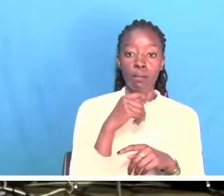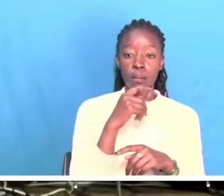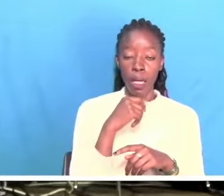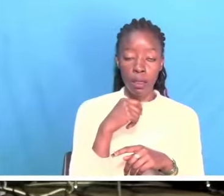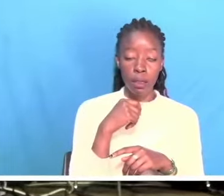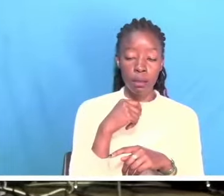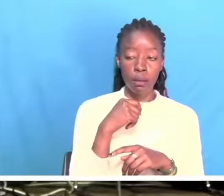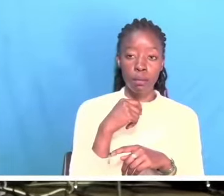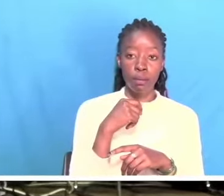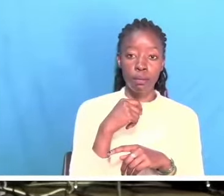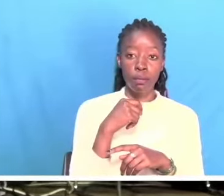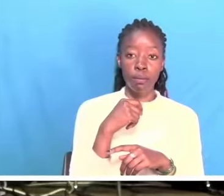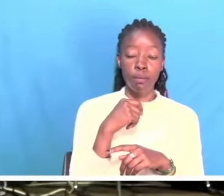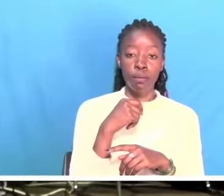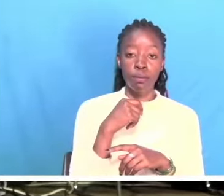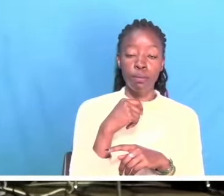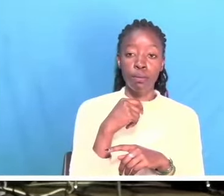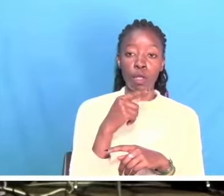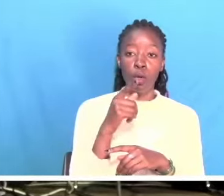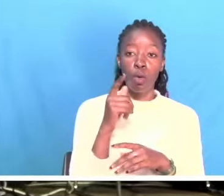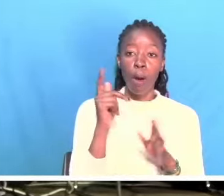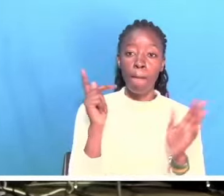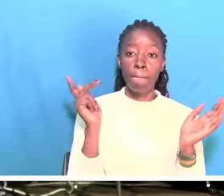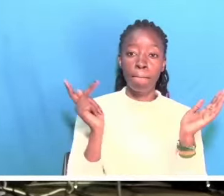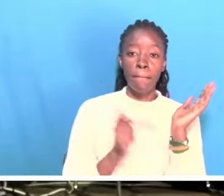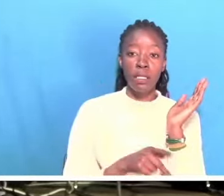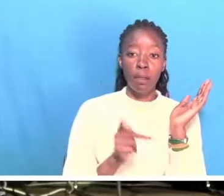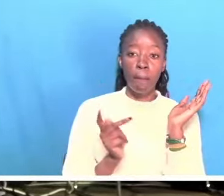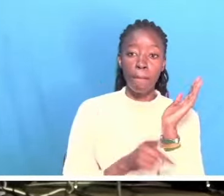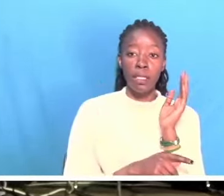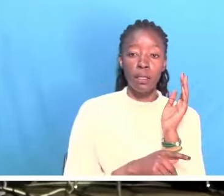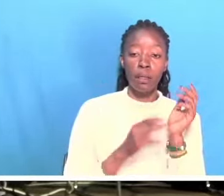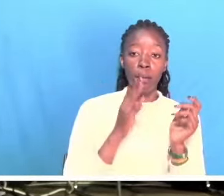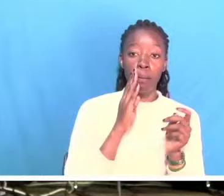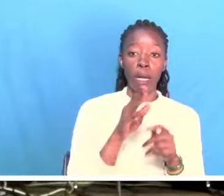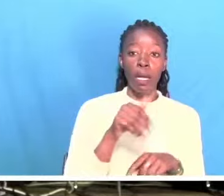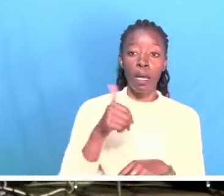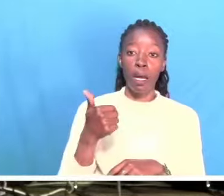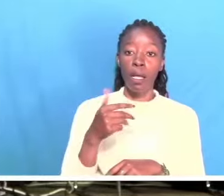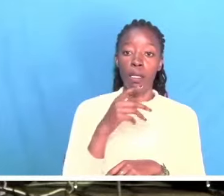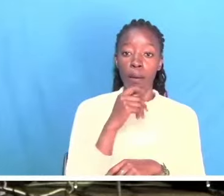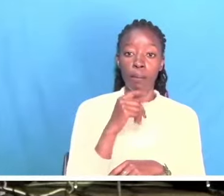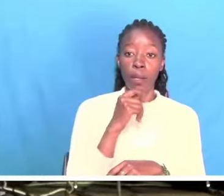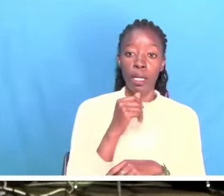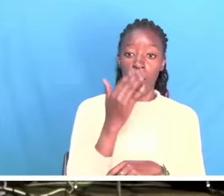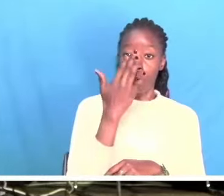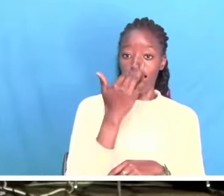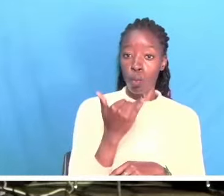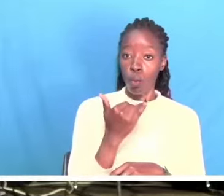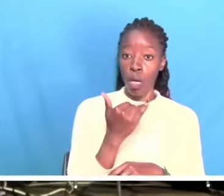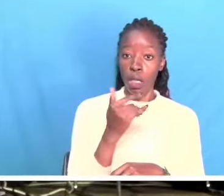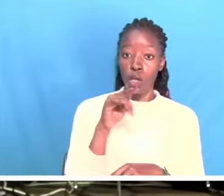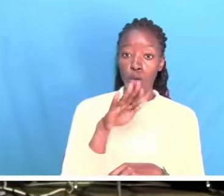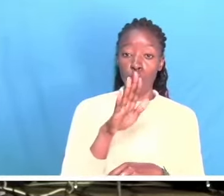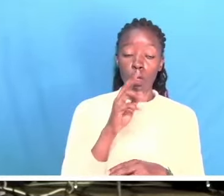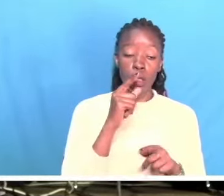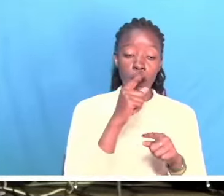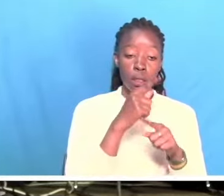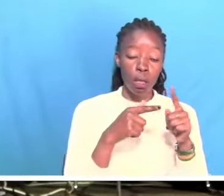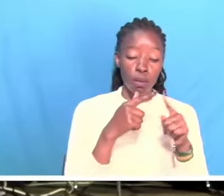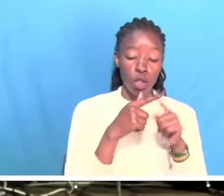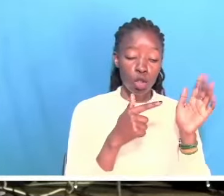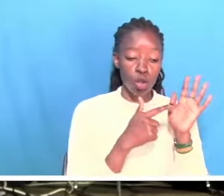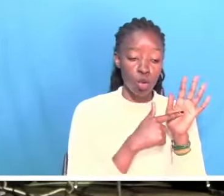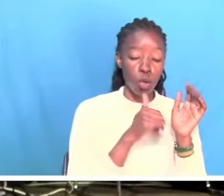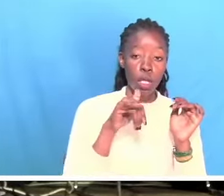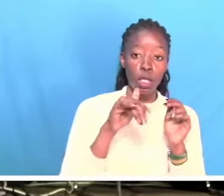maturity, you are beaten by other men because you are showing that your circumcision was useless.